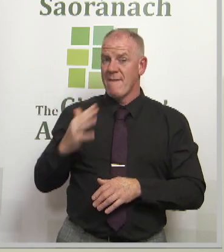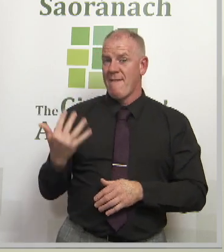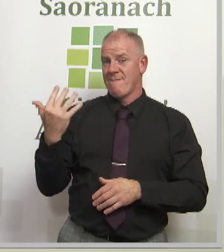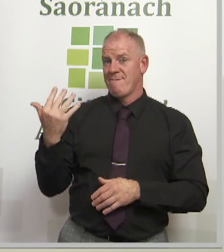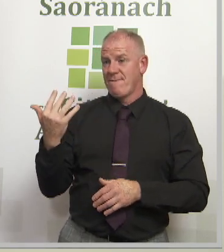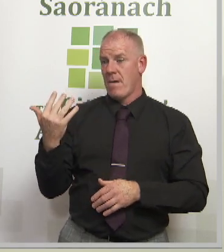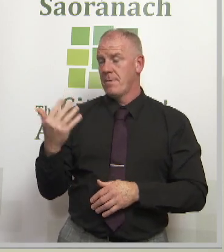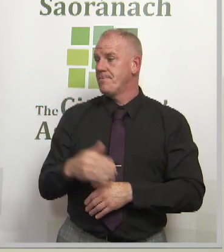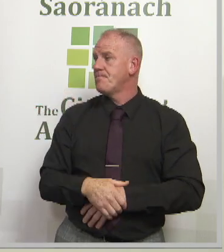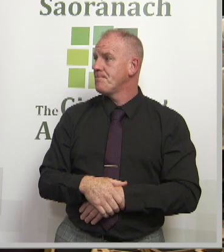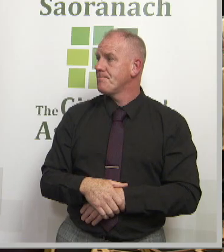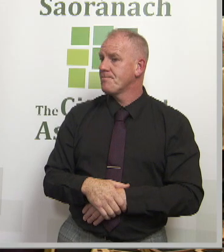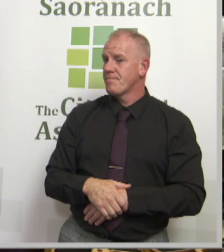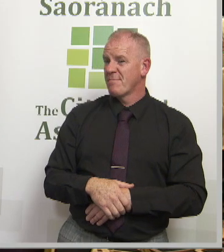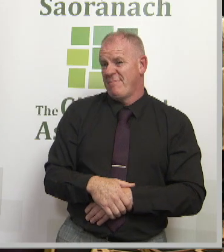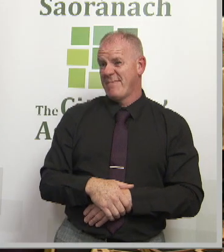that's okay. Thank you.